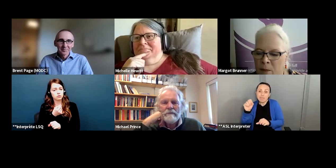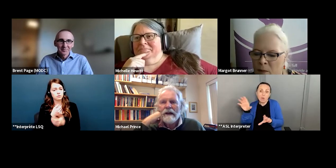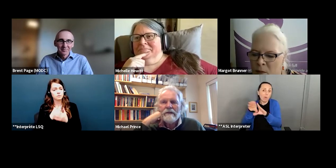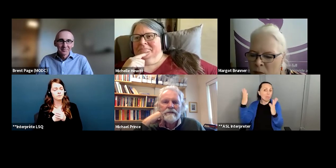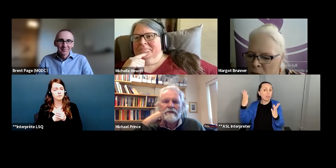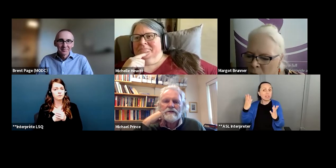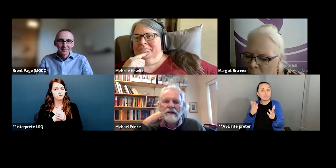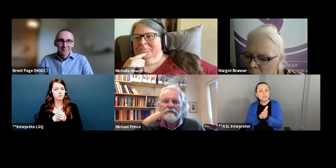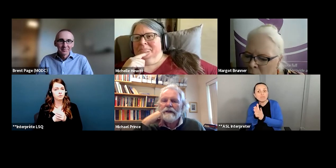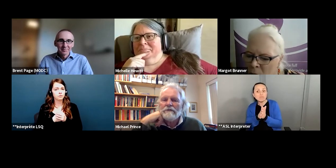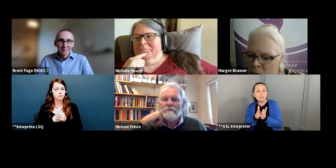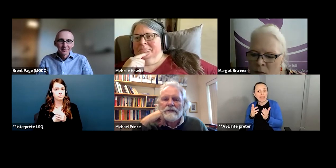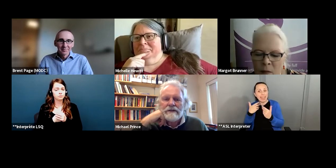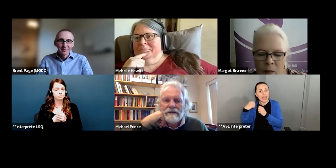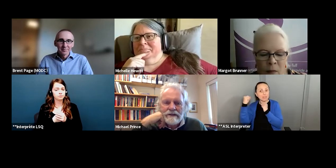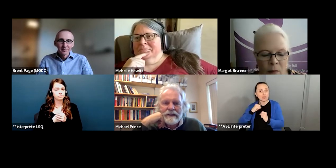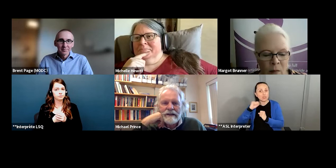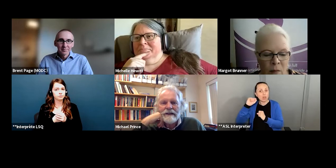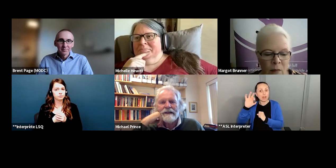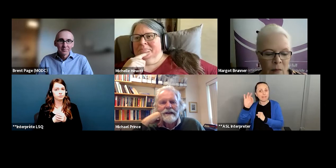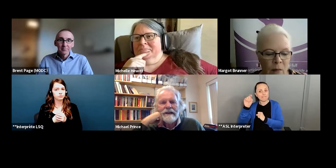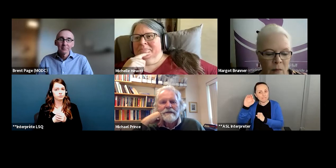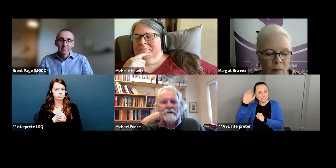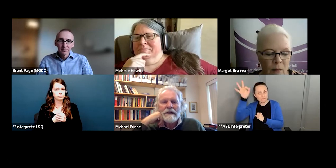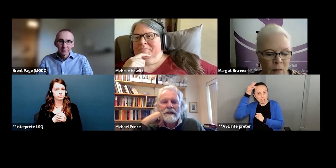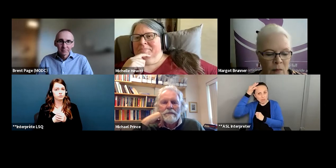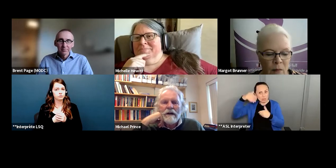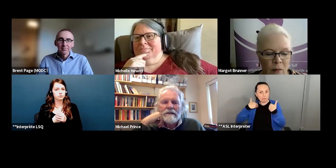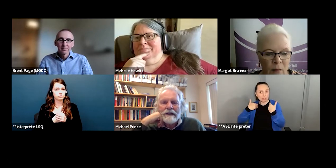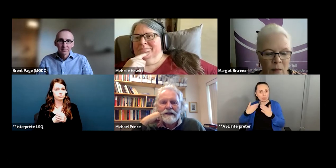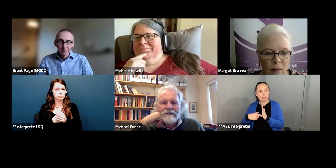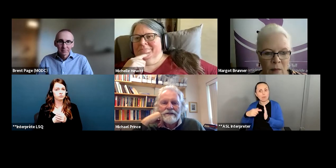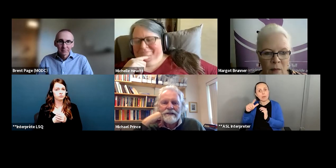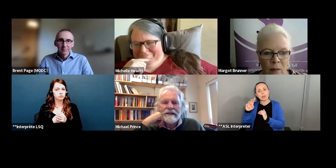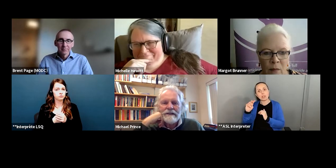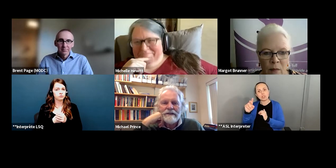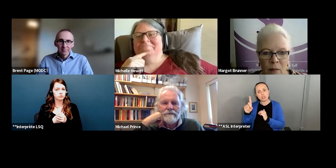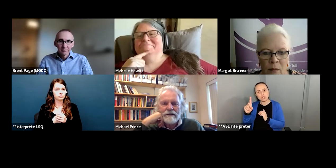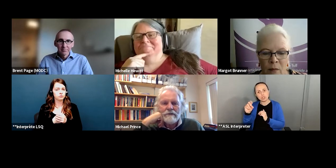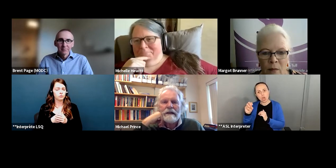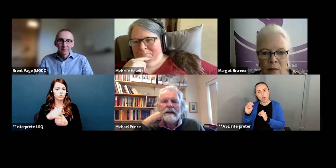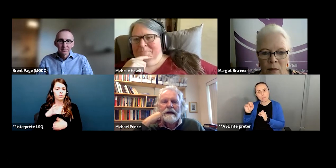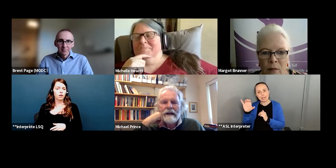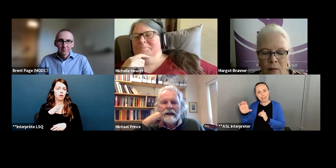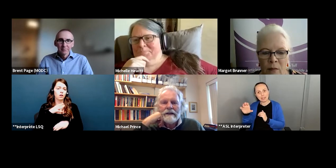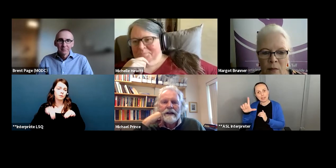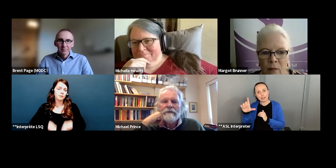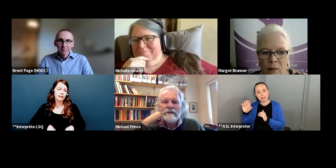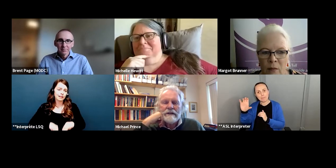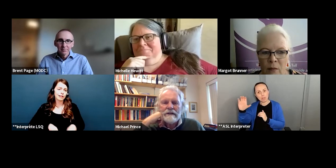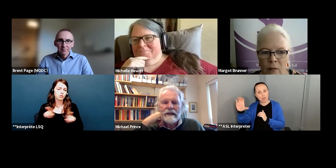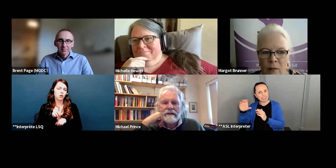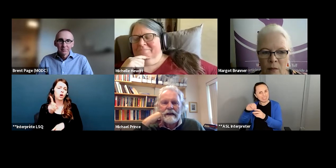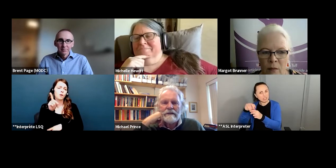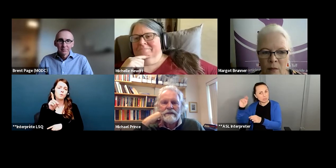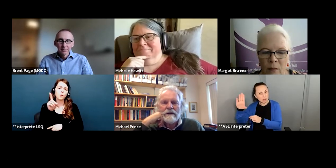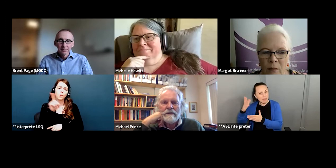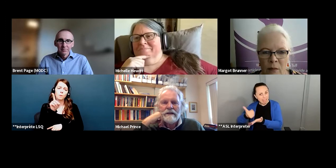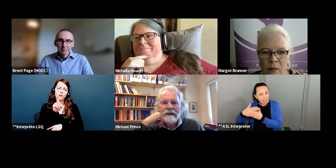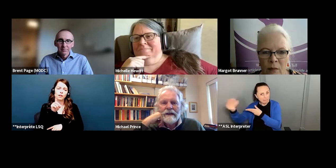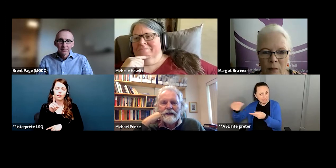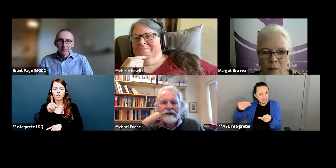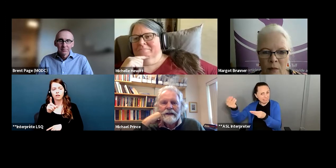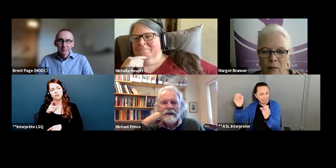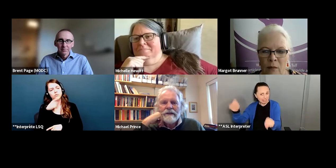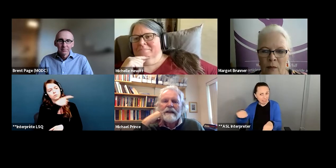to that, and you've got strong federal ministers like Dominic LeBlanc and others in New Brunswick that help facilitate that.